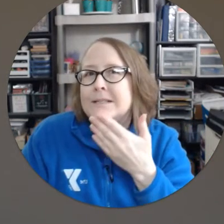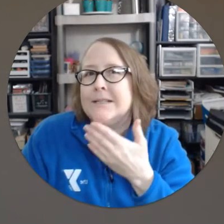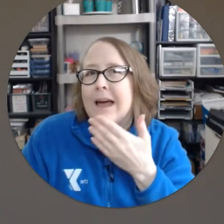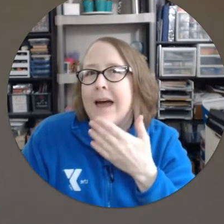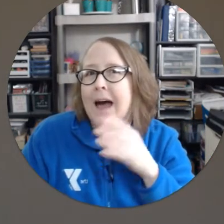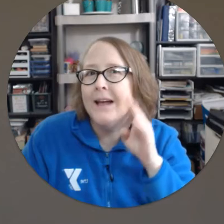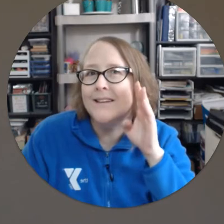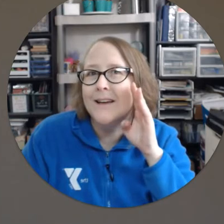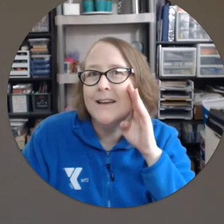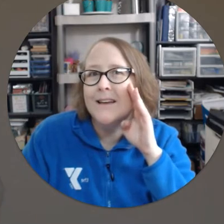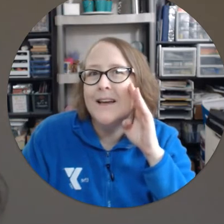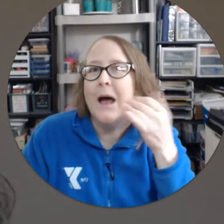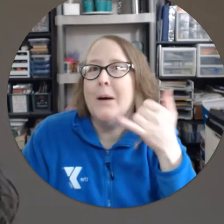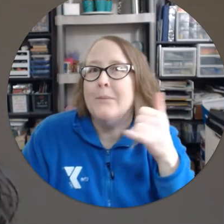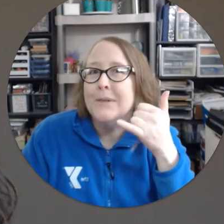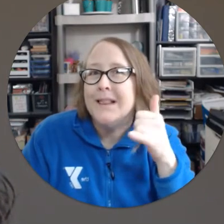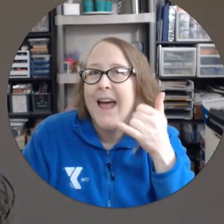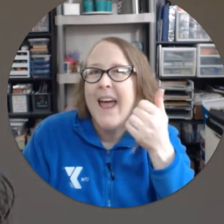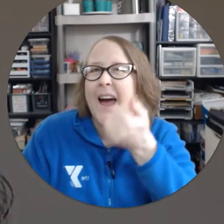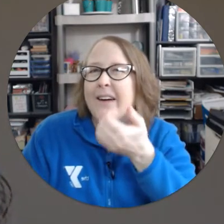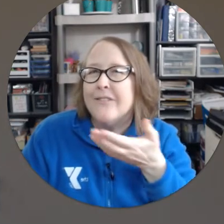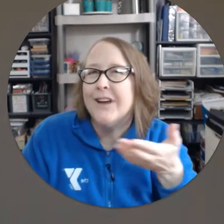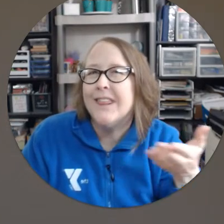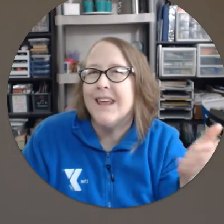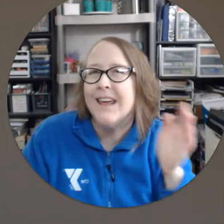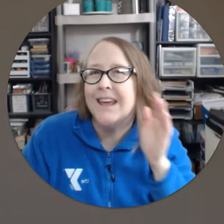pussycat, play everything,